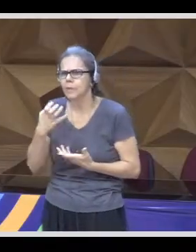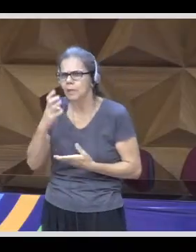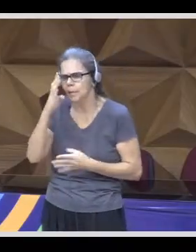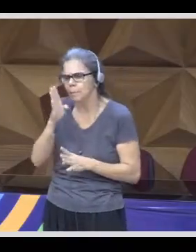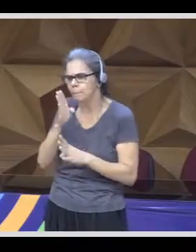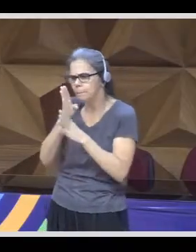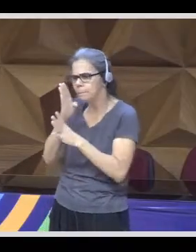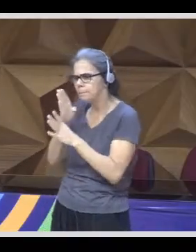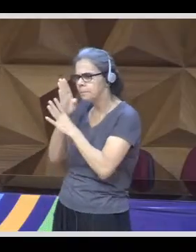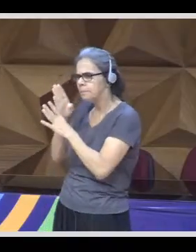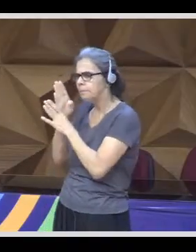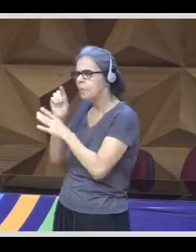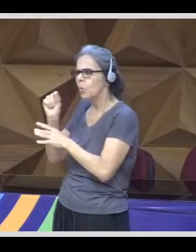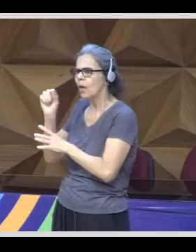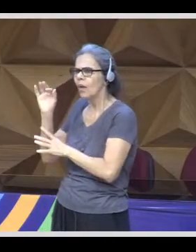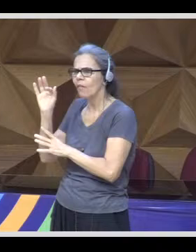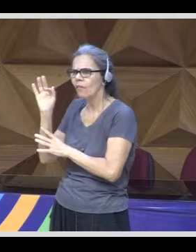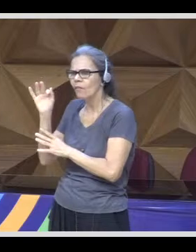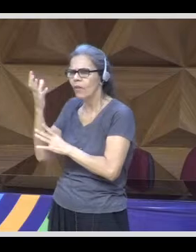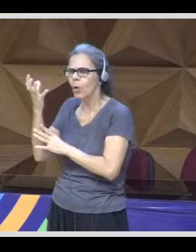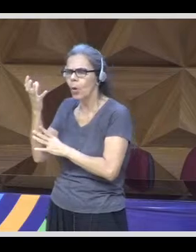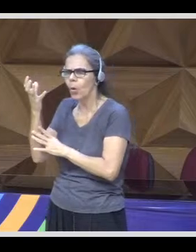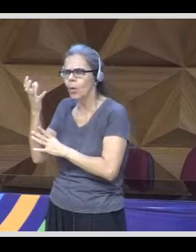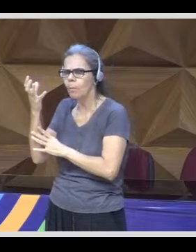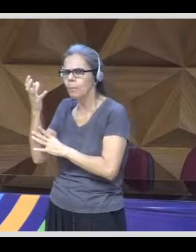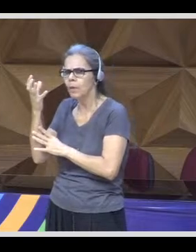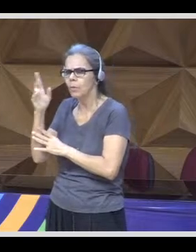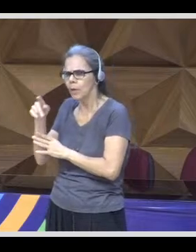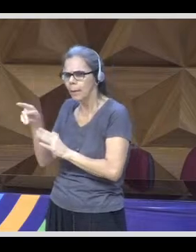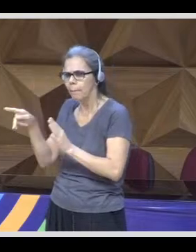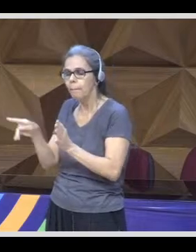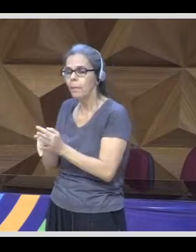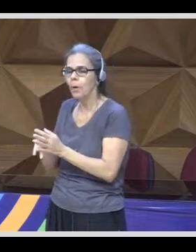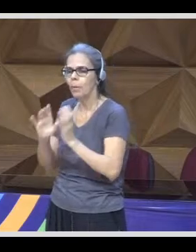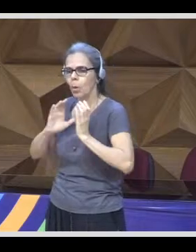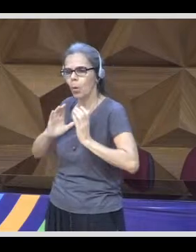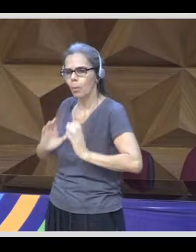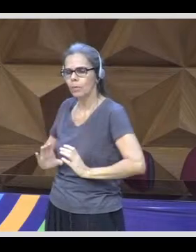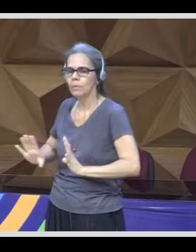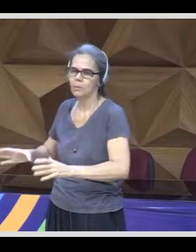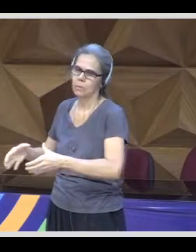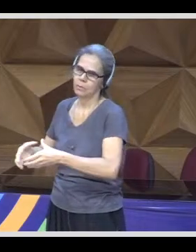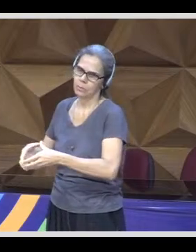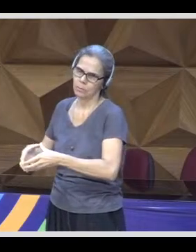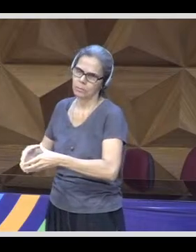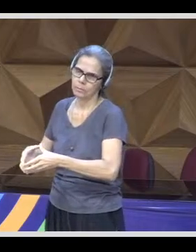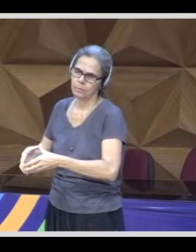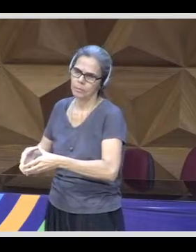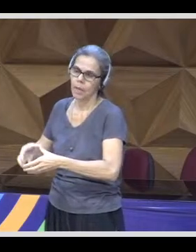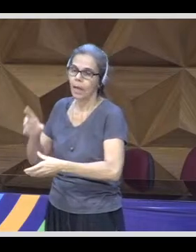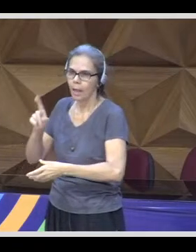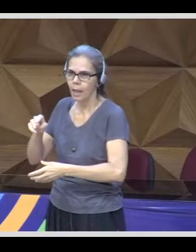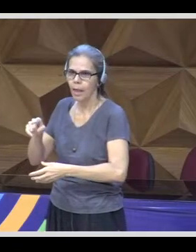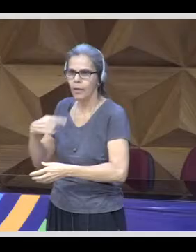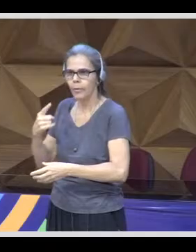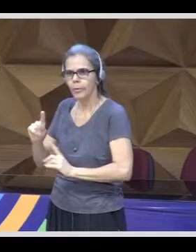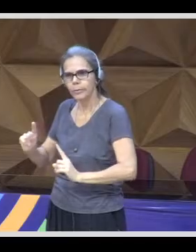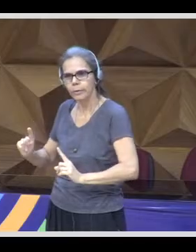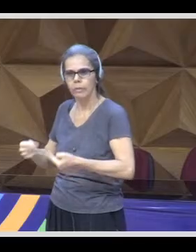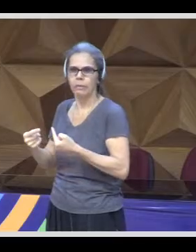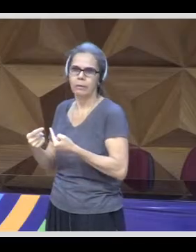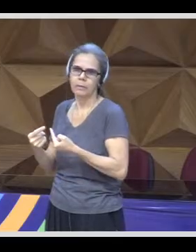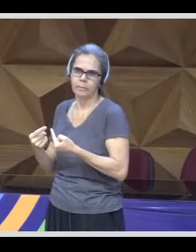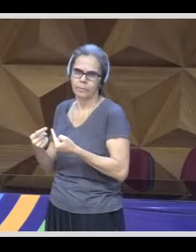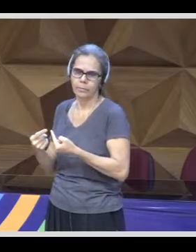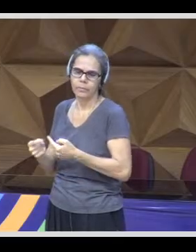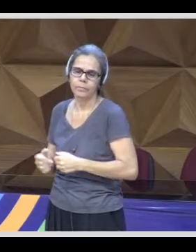to identify the collective behavior. And I'm going to explain why. Okay? So, in social media, if you're talking